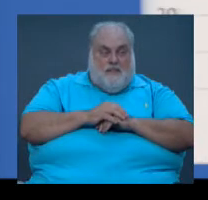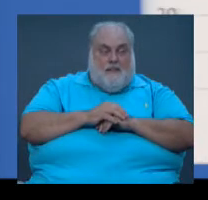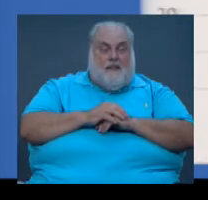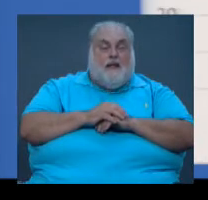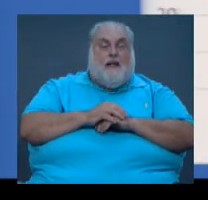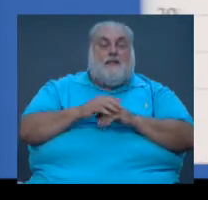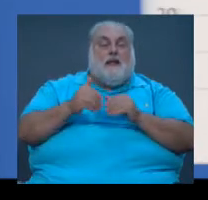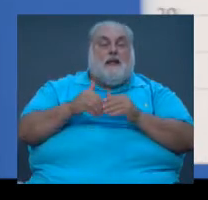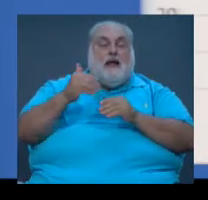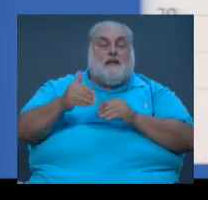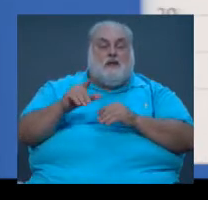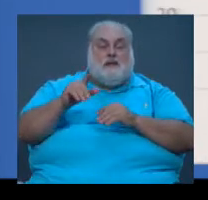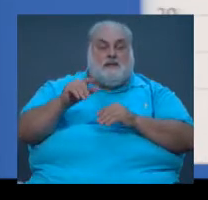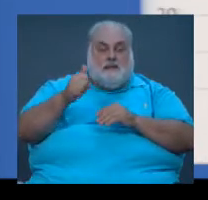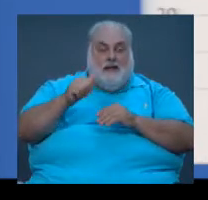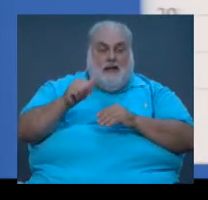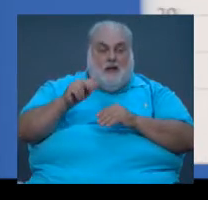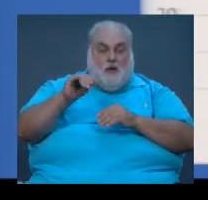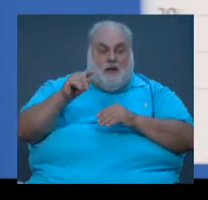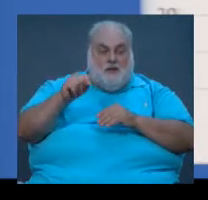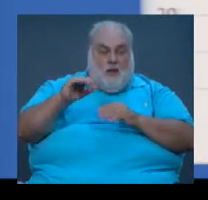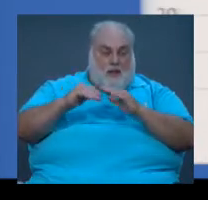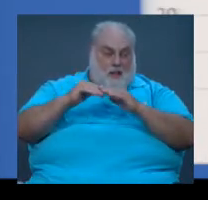is 22%.